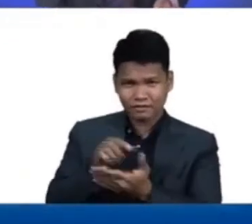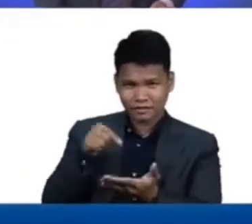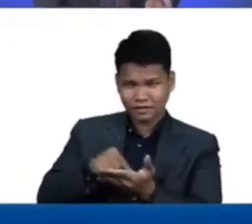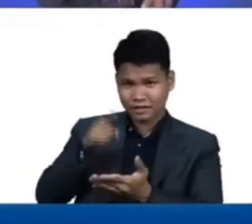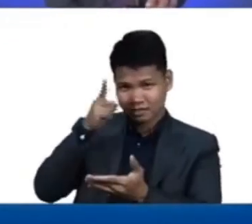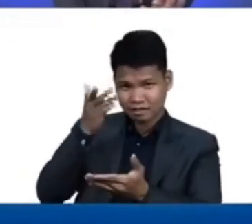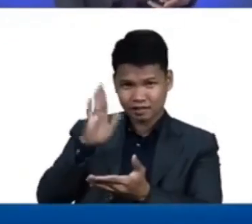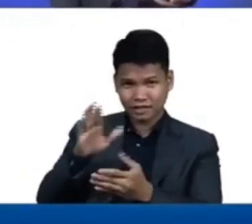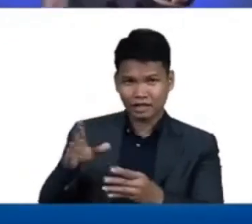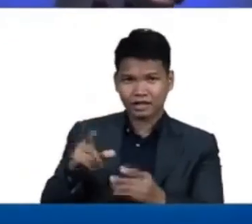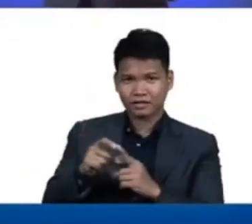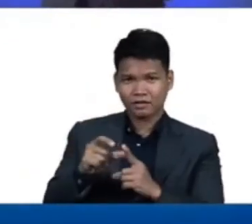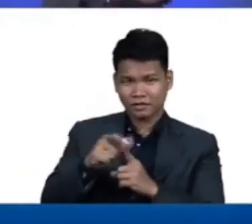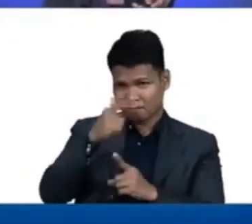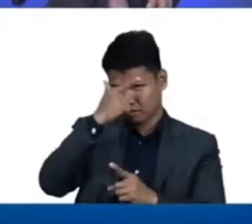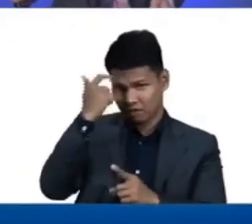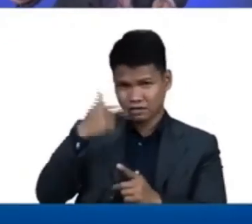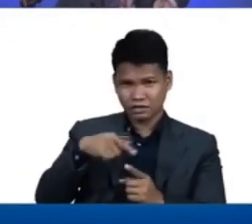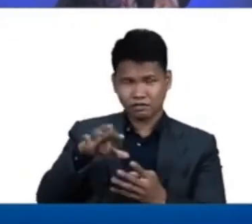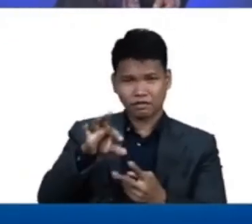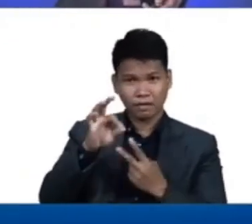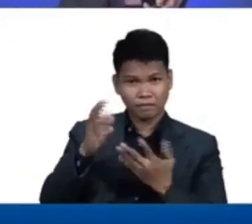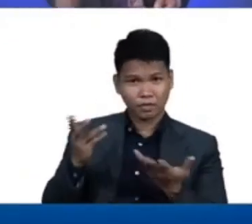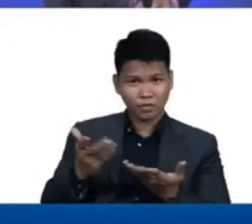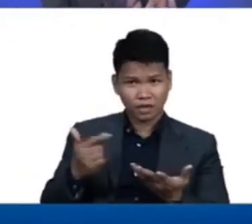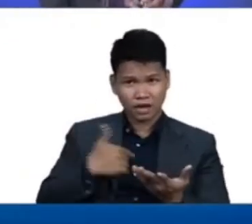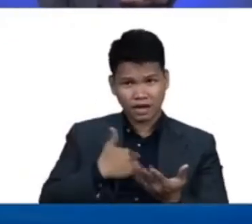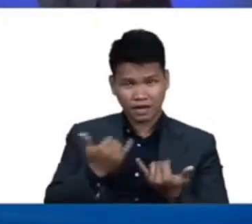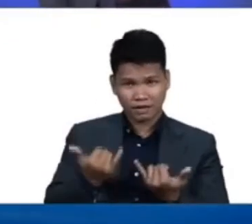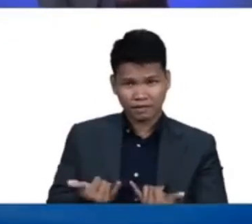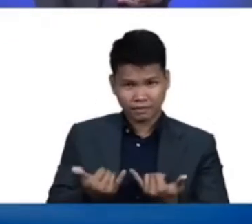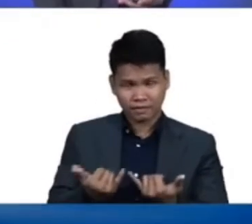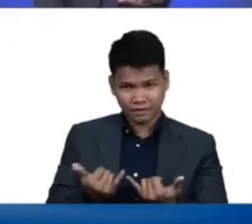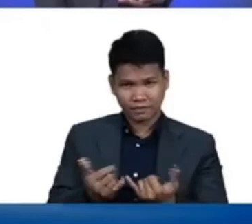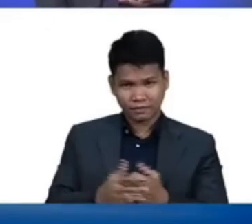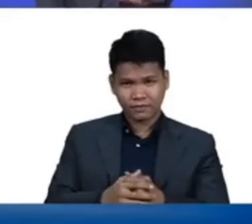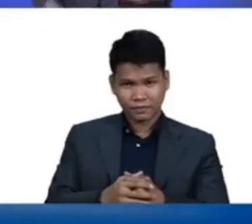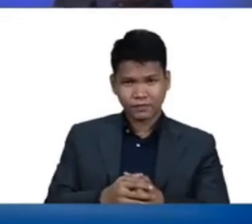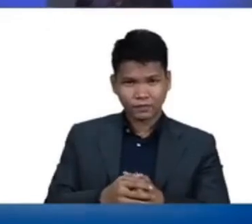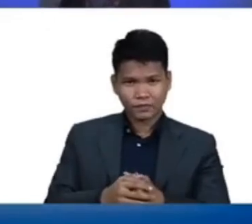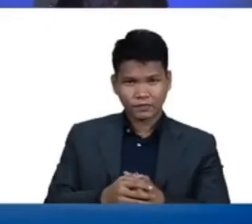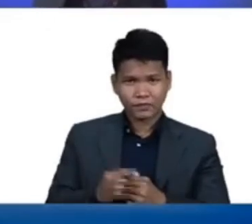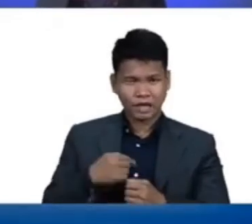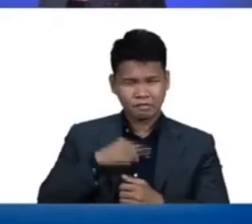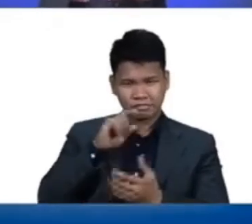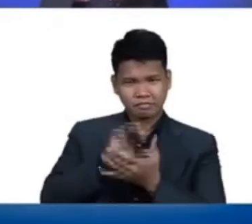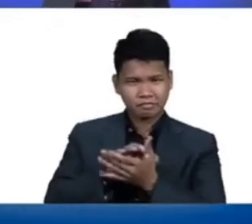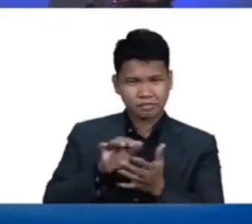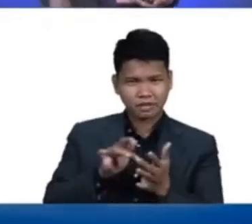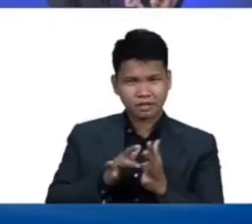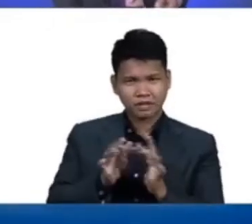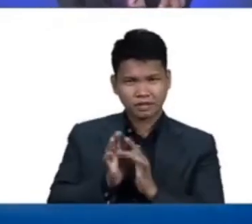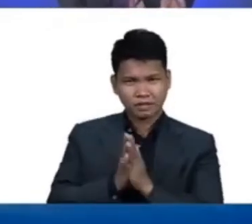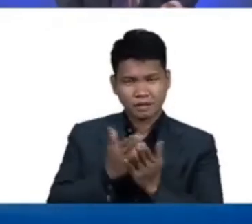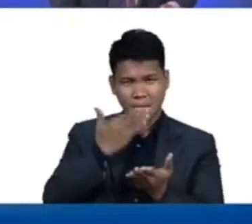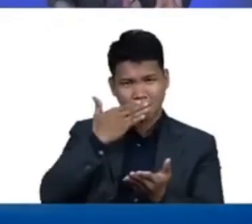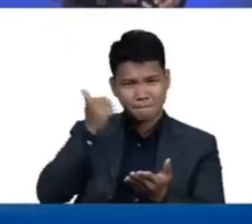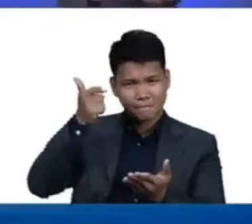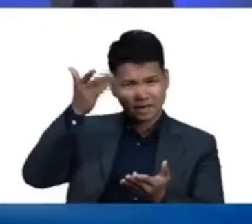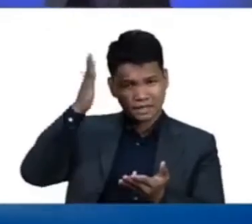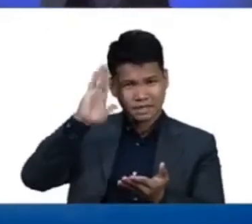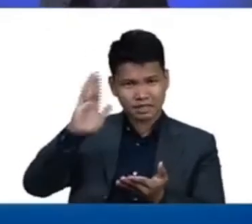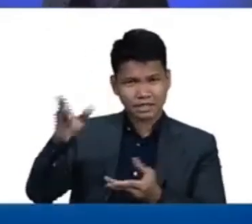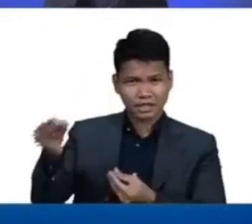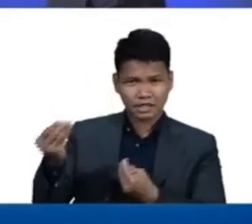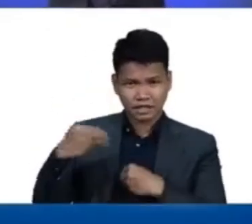because it finds me where I am I believe the Bible is the best gift